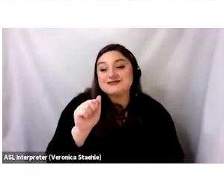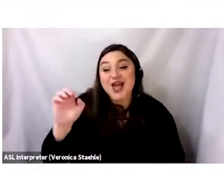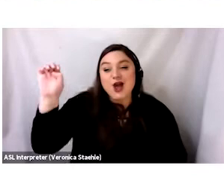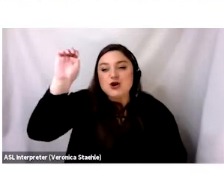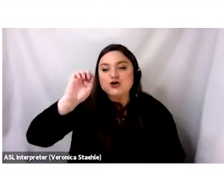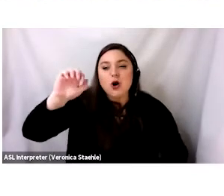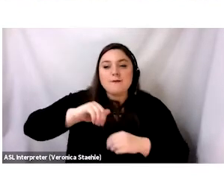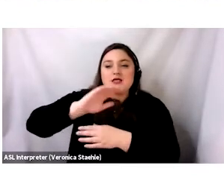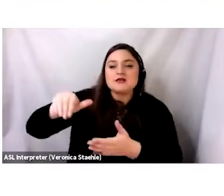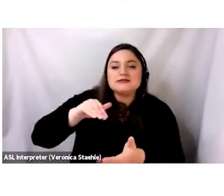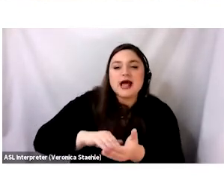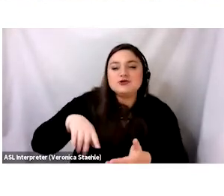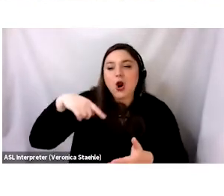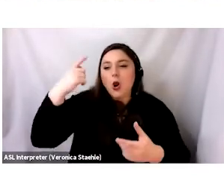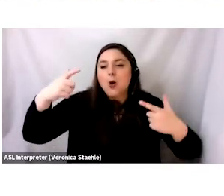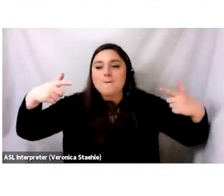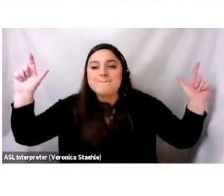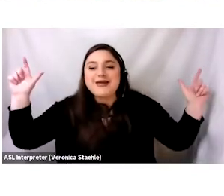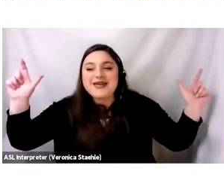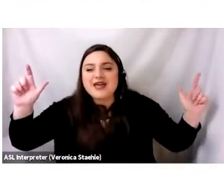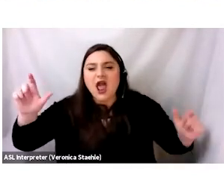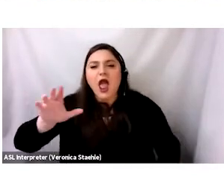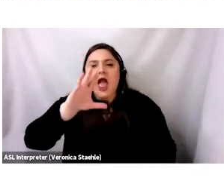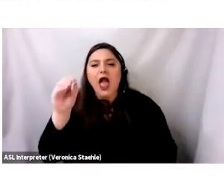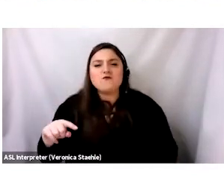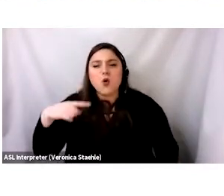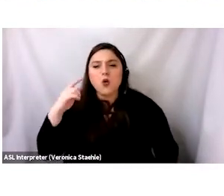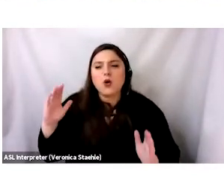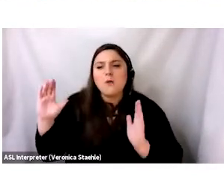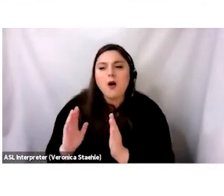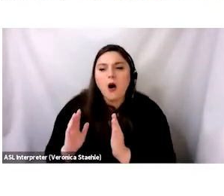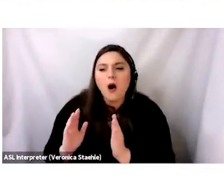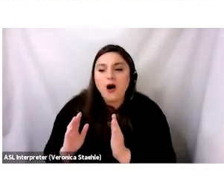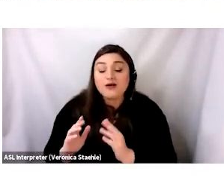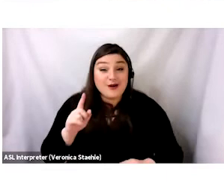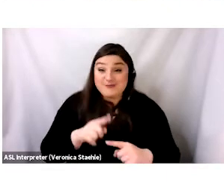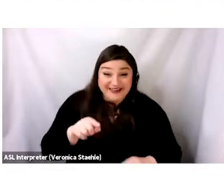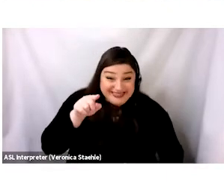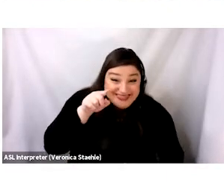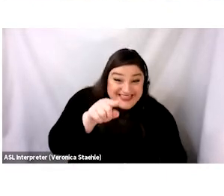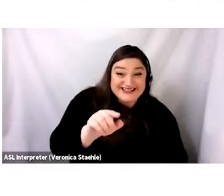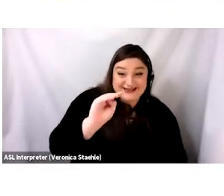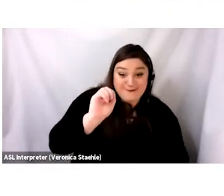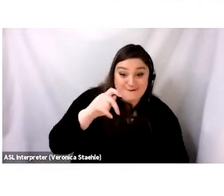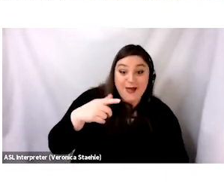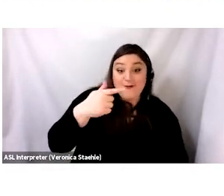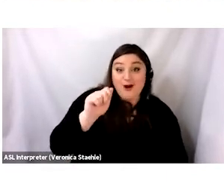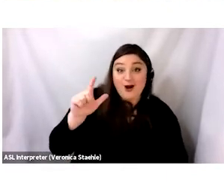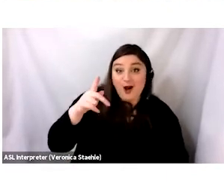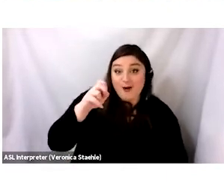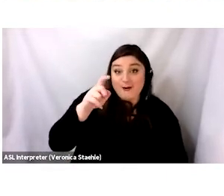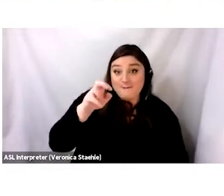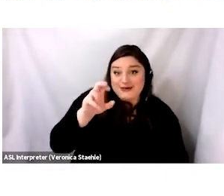little bit bigger. The continent of Africa looks a little bit smaller. This Gall-Peters map shows actually how much area